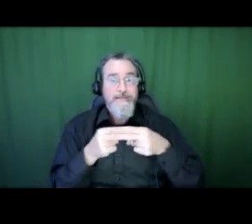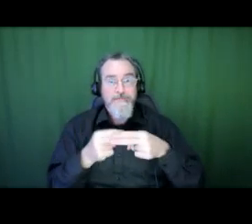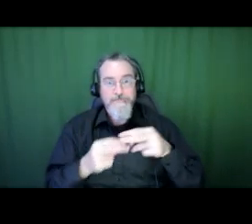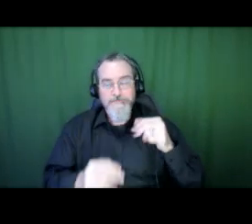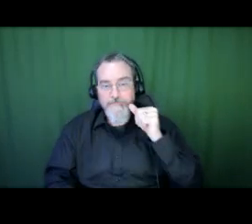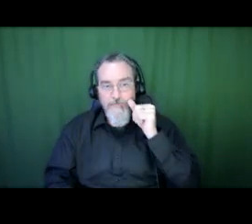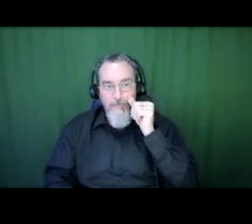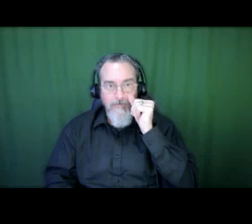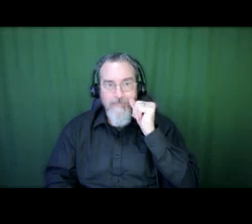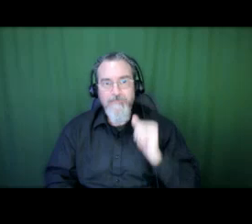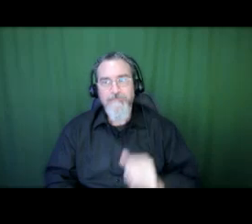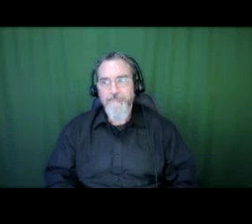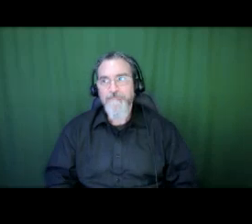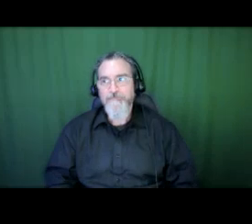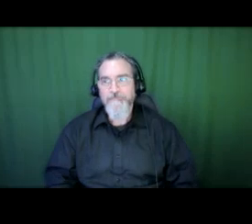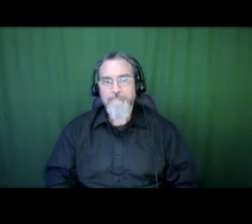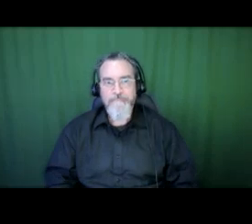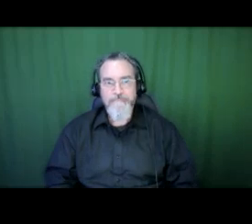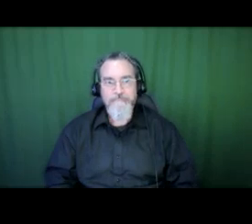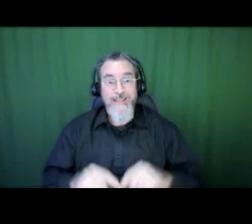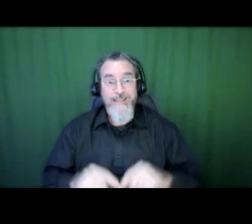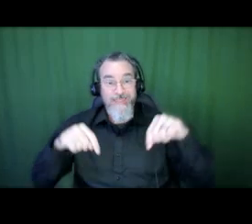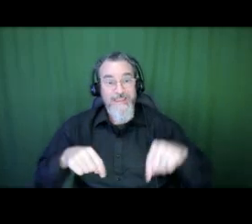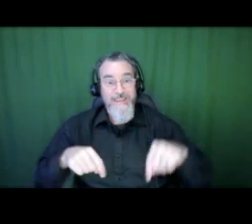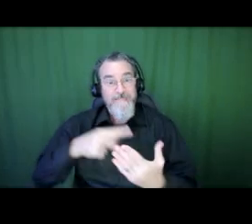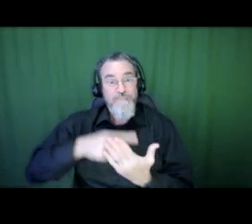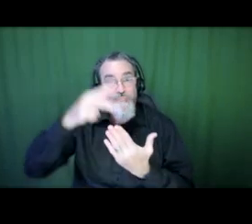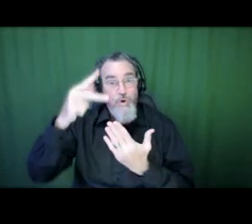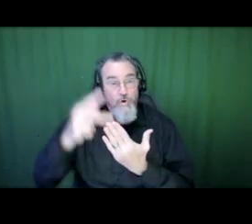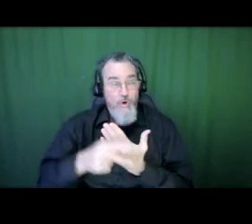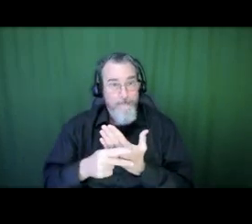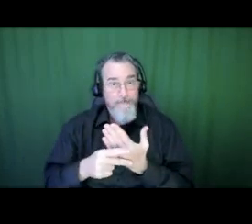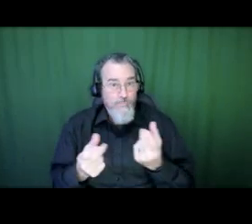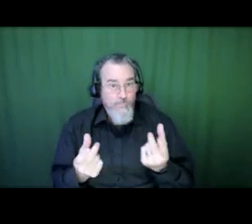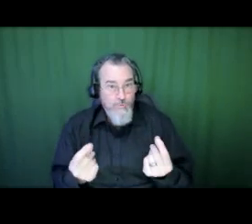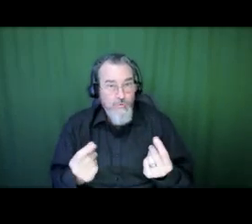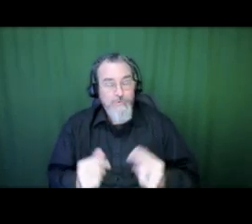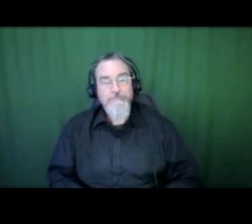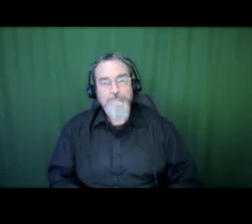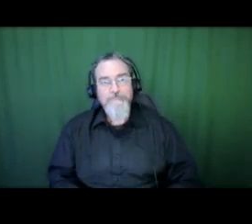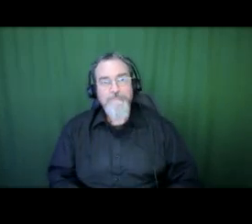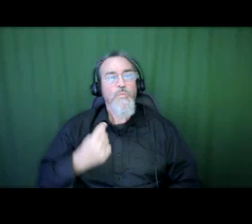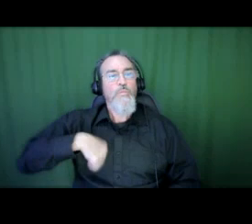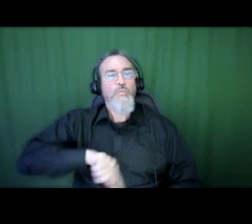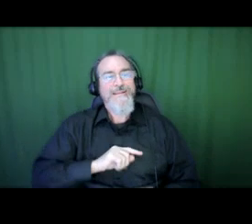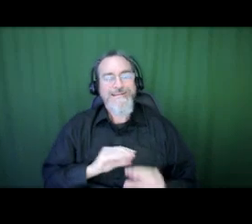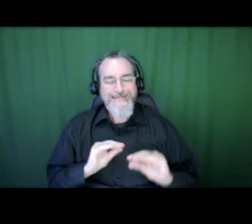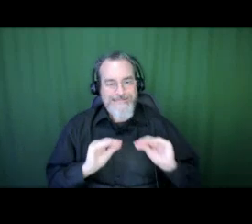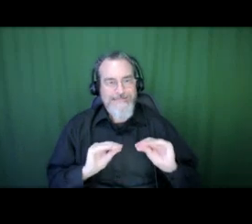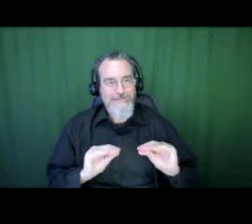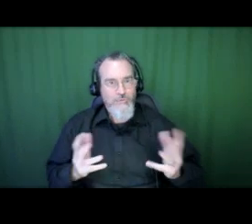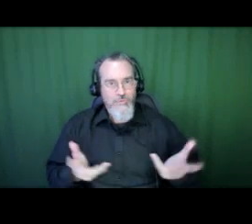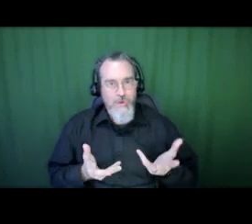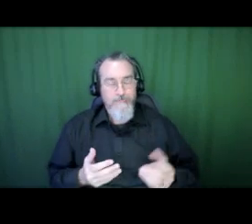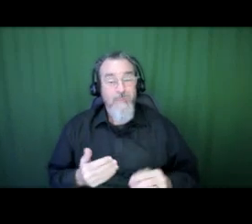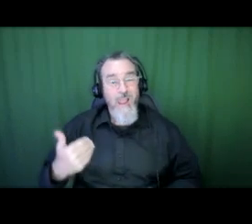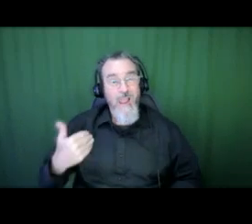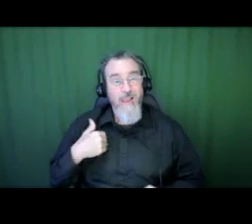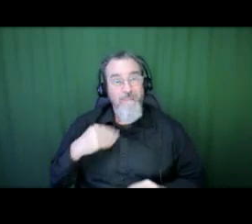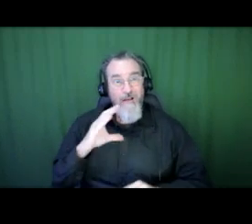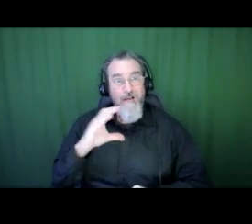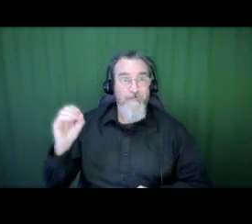So basically, the program outlines the basics of what's going to be taught. We have a company called E-Curriculum, and they're